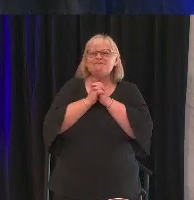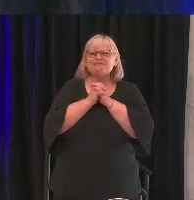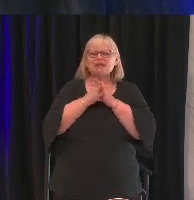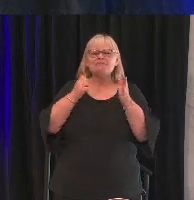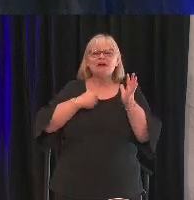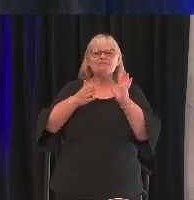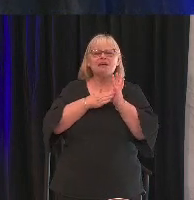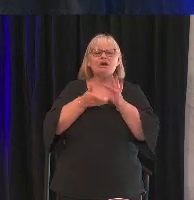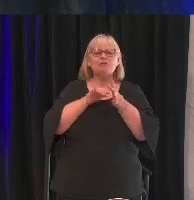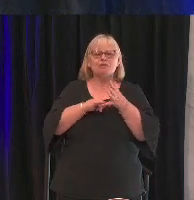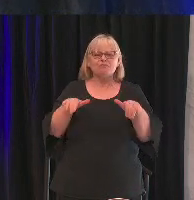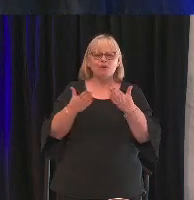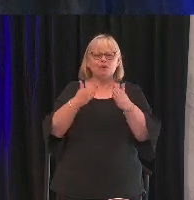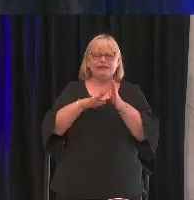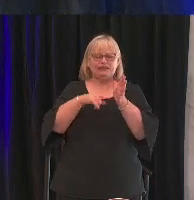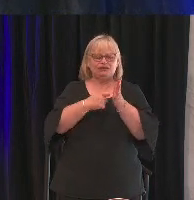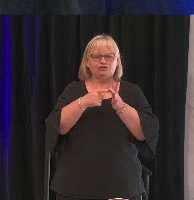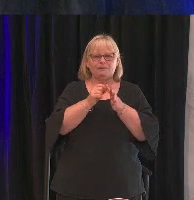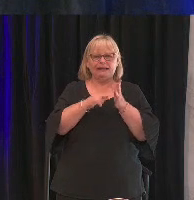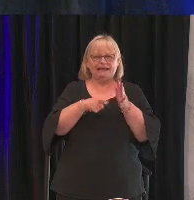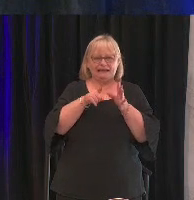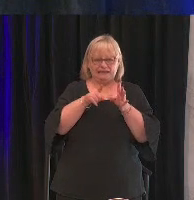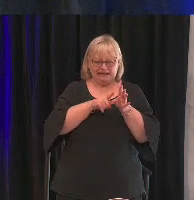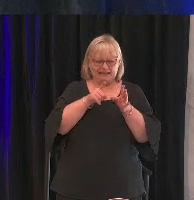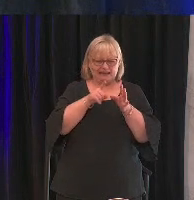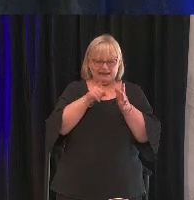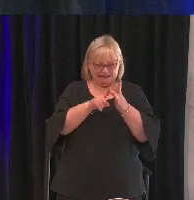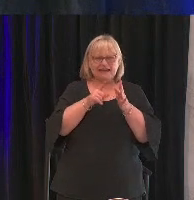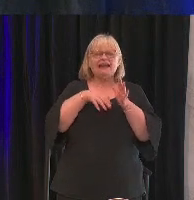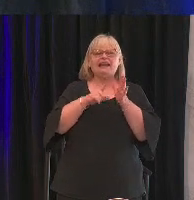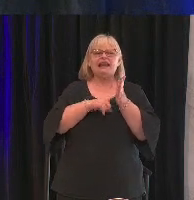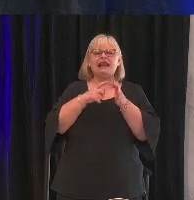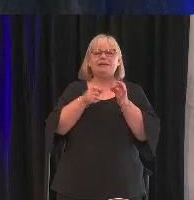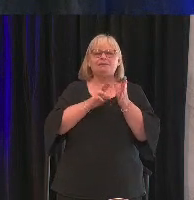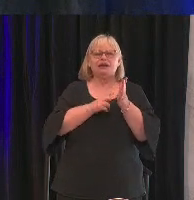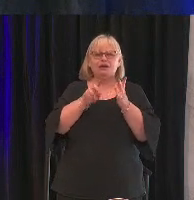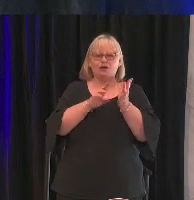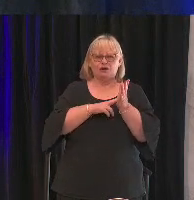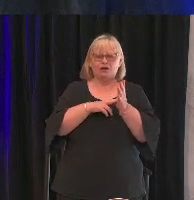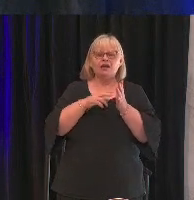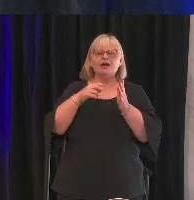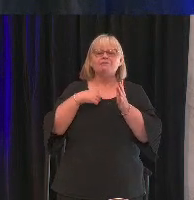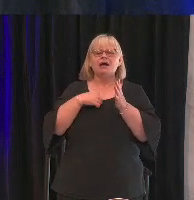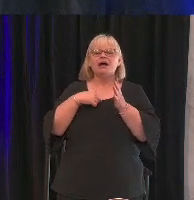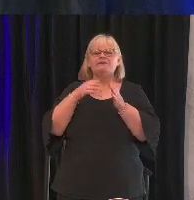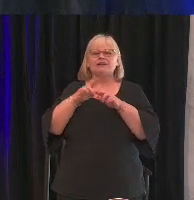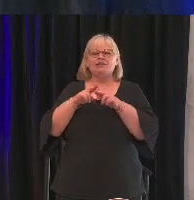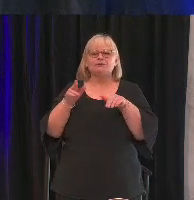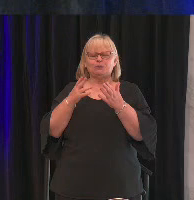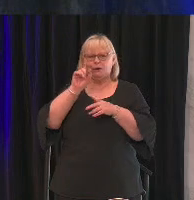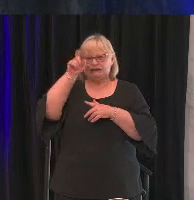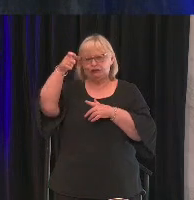My mother was born in Tripoli, Lebanon. My father was born in Ceyhan, in